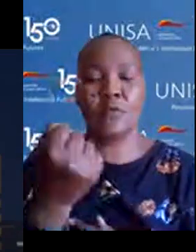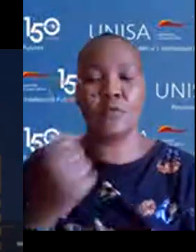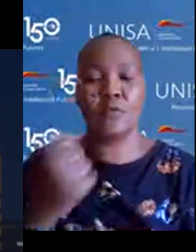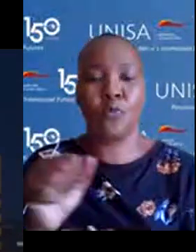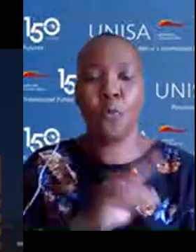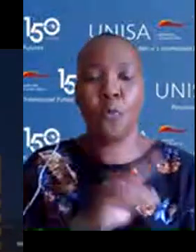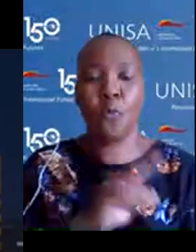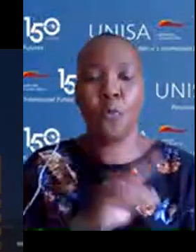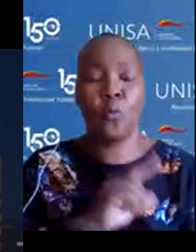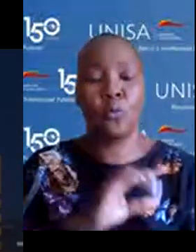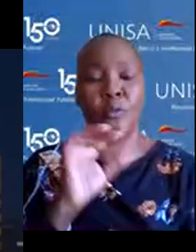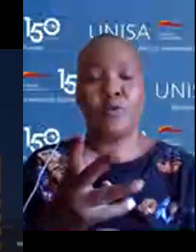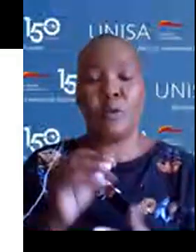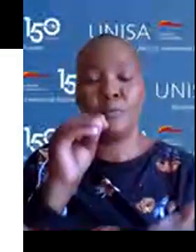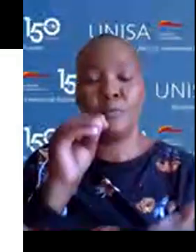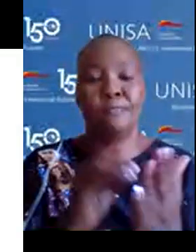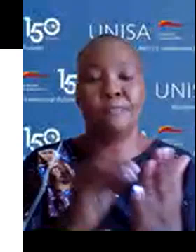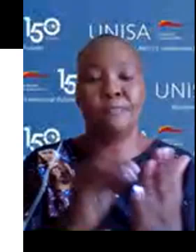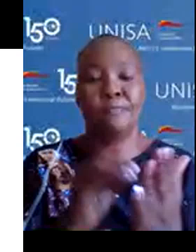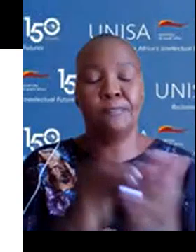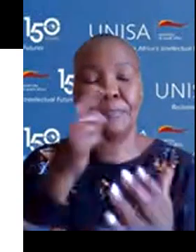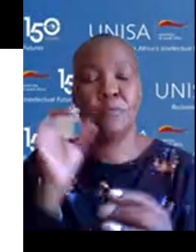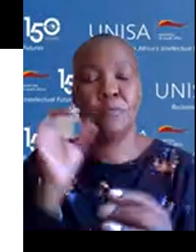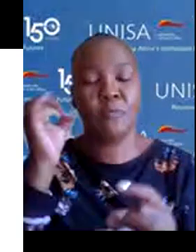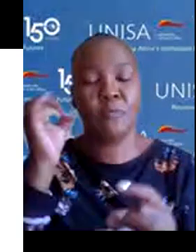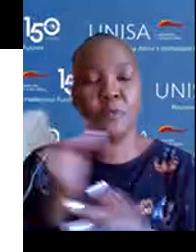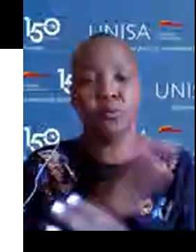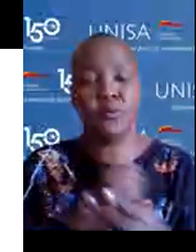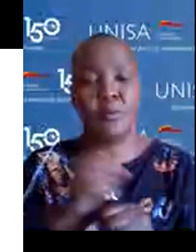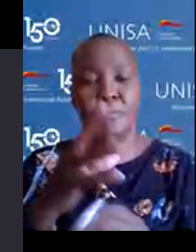stored. So for here, I can just select yes.